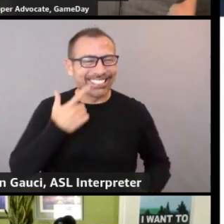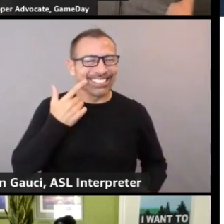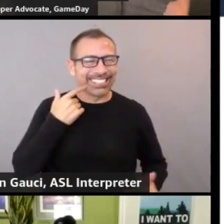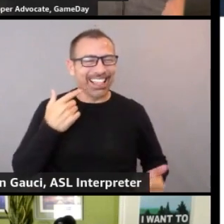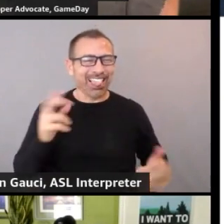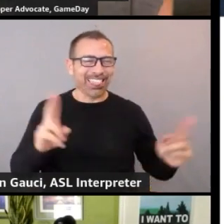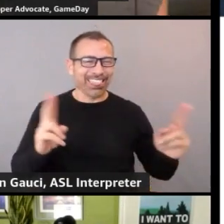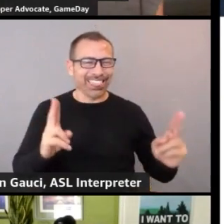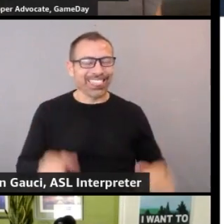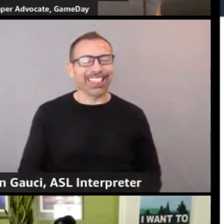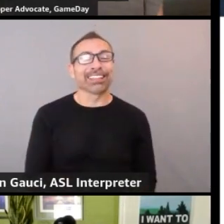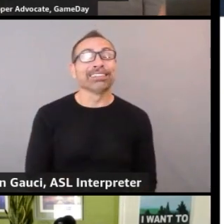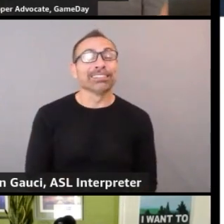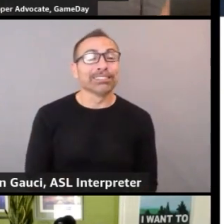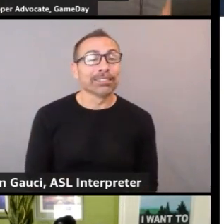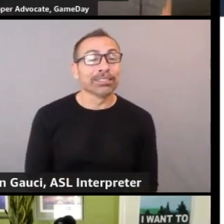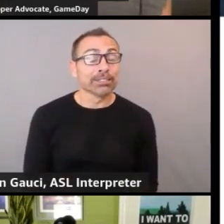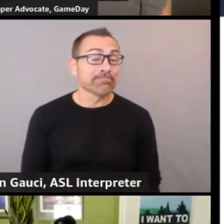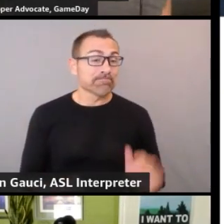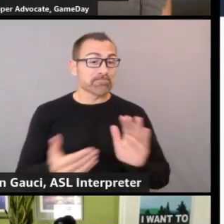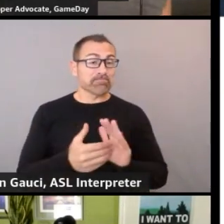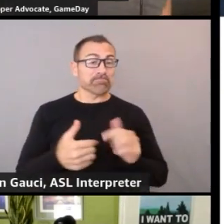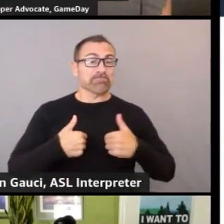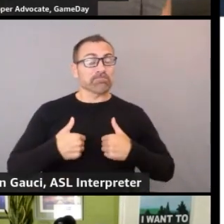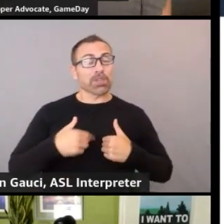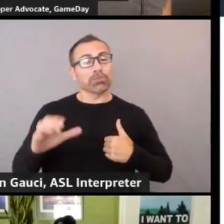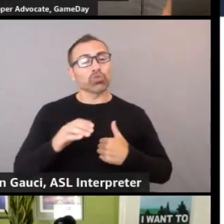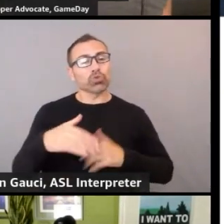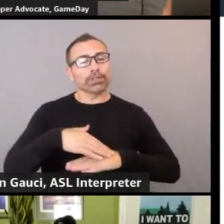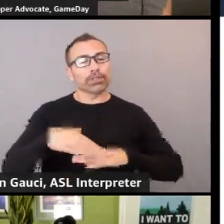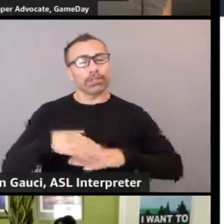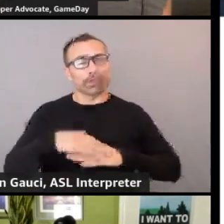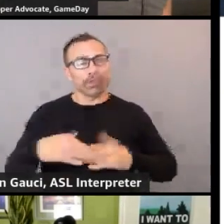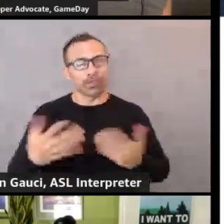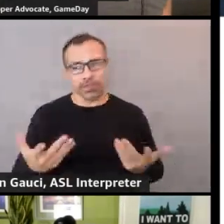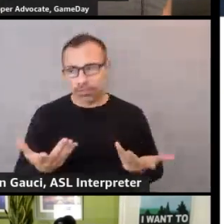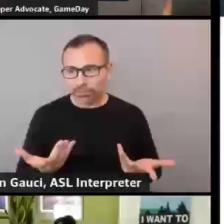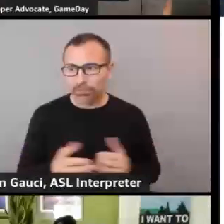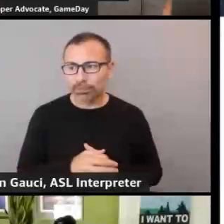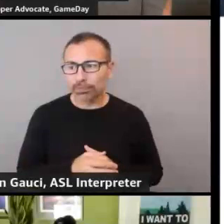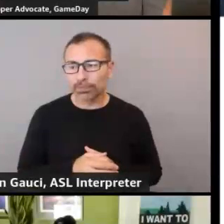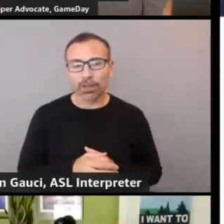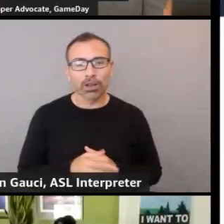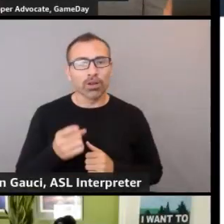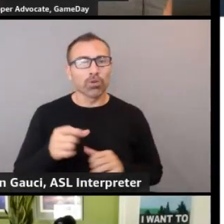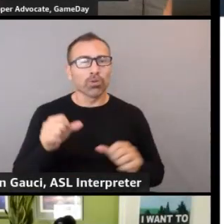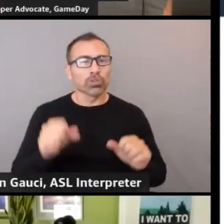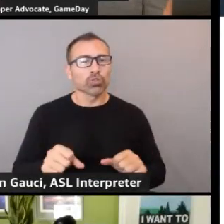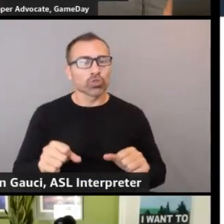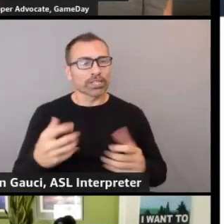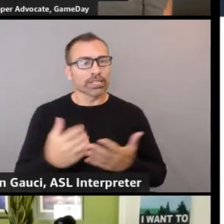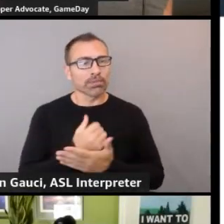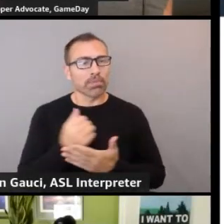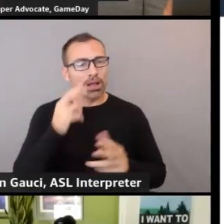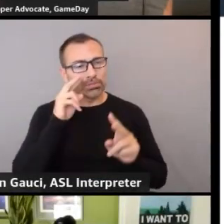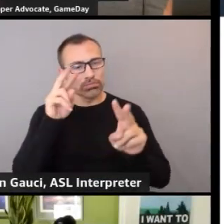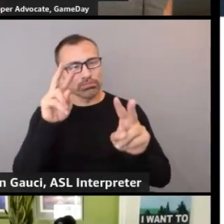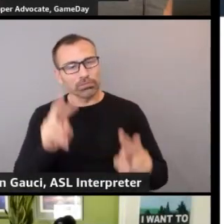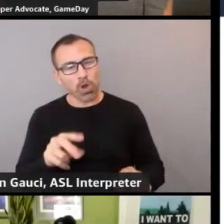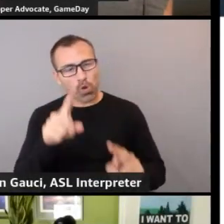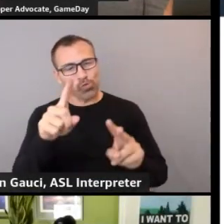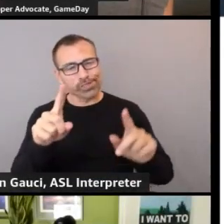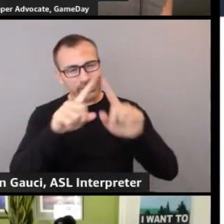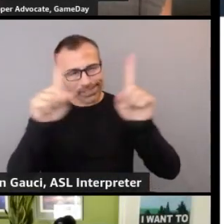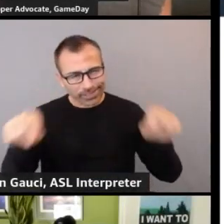So again, I was just kind of doing the basics, which you can look at just by reading the screen, entering a username